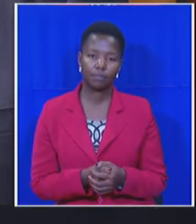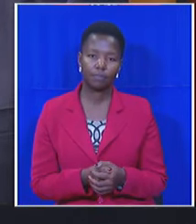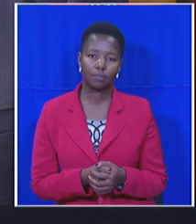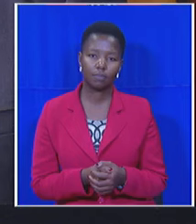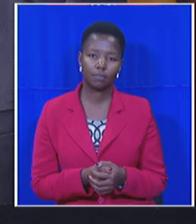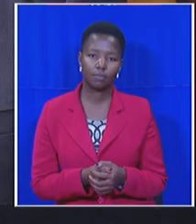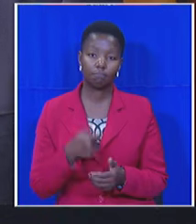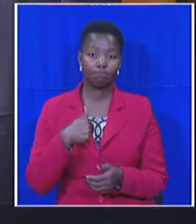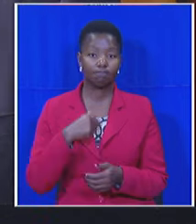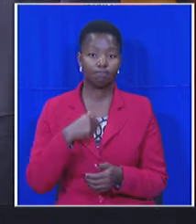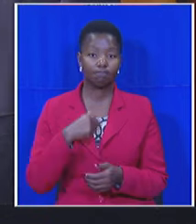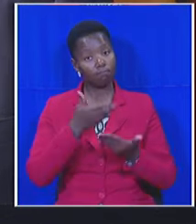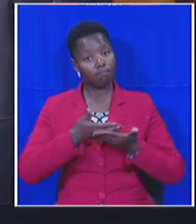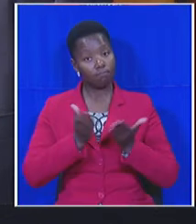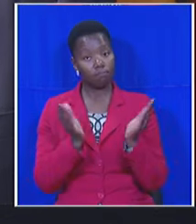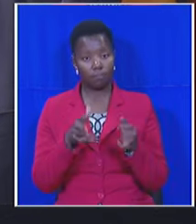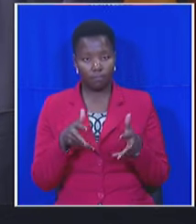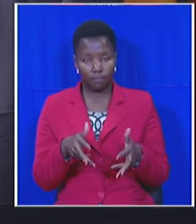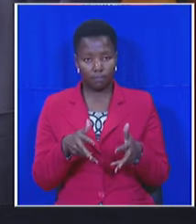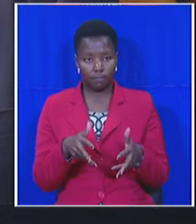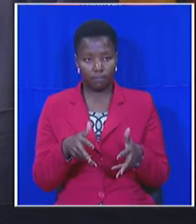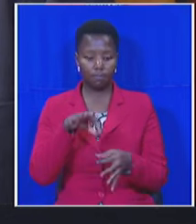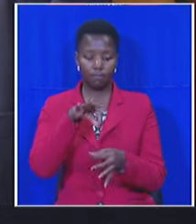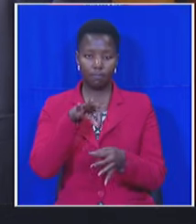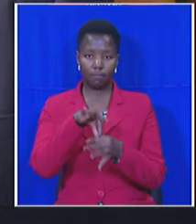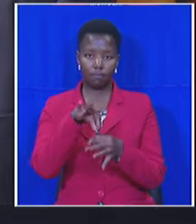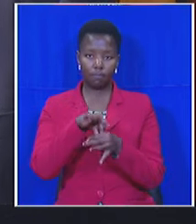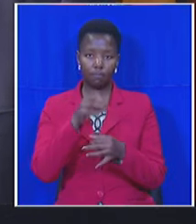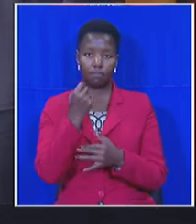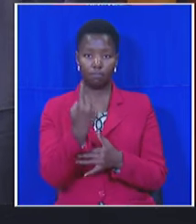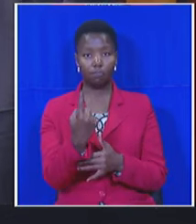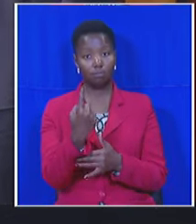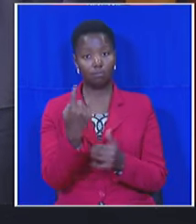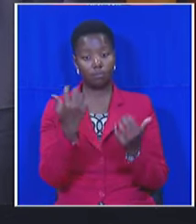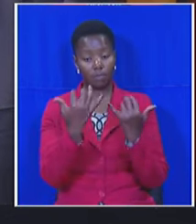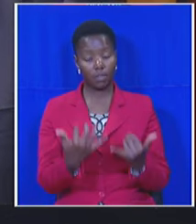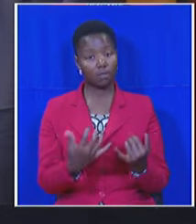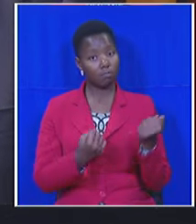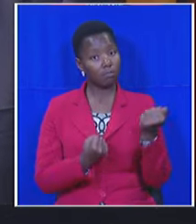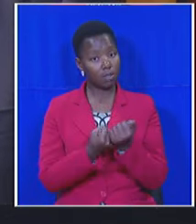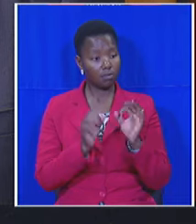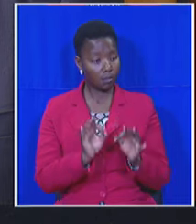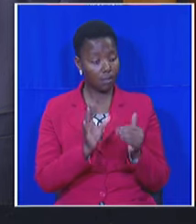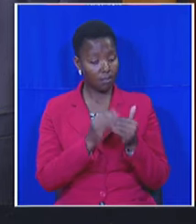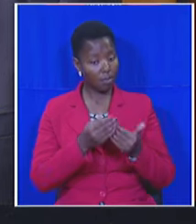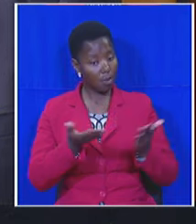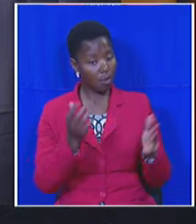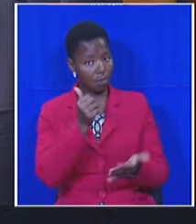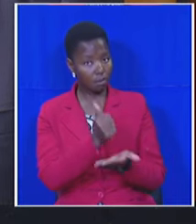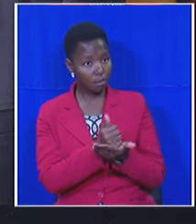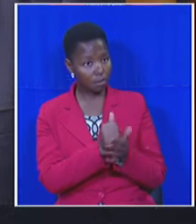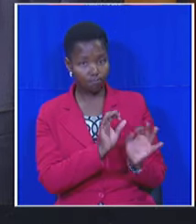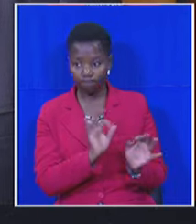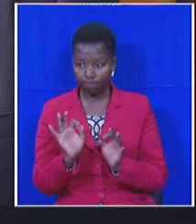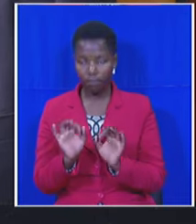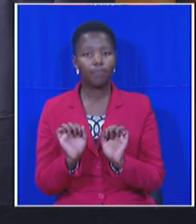The question before the House is that vote number 1 be agreed to. Are all members in the allocated seats? Yes. Voting